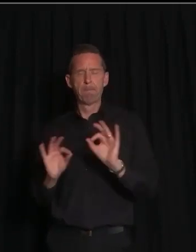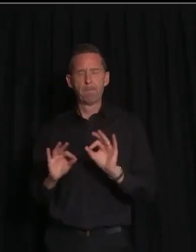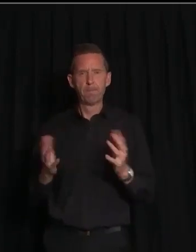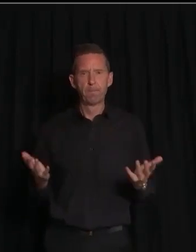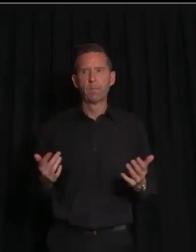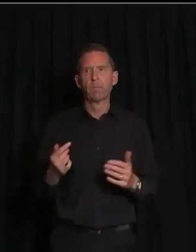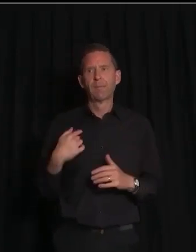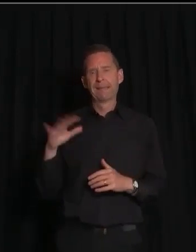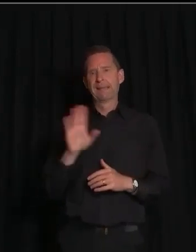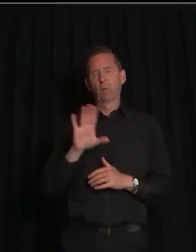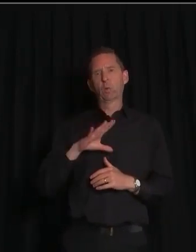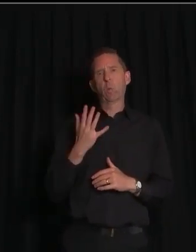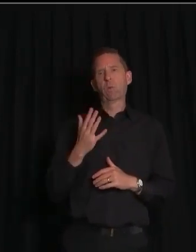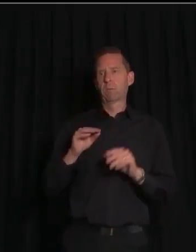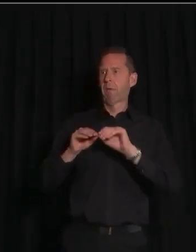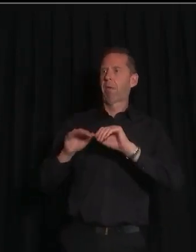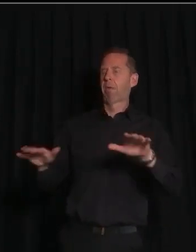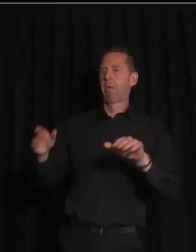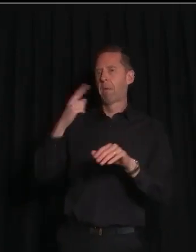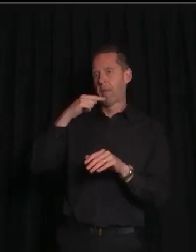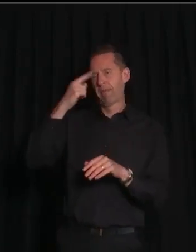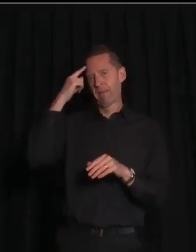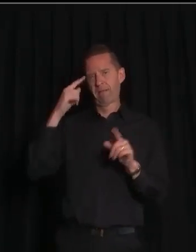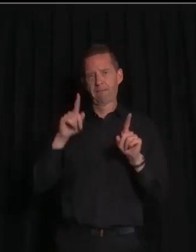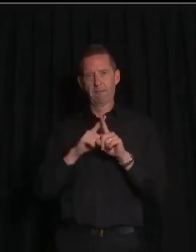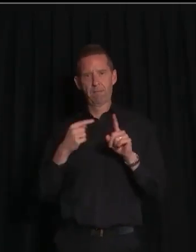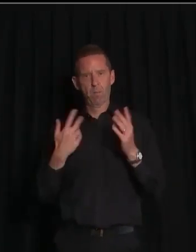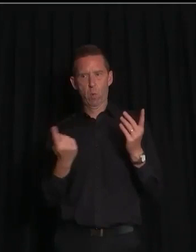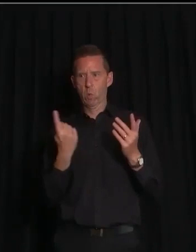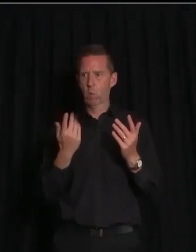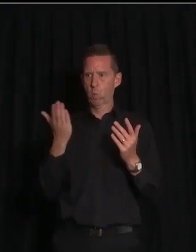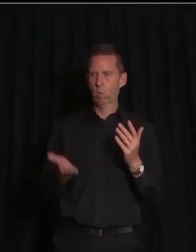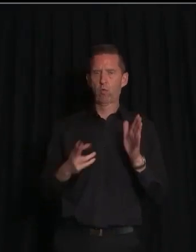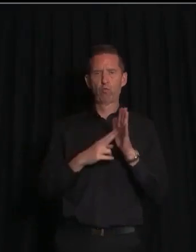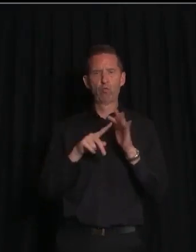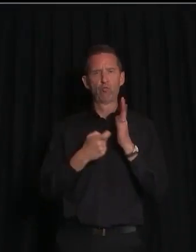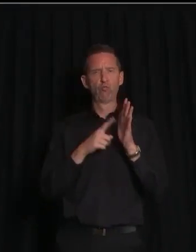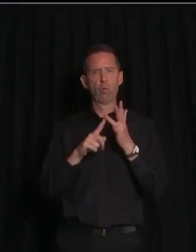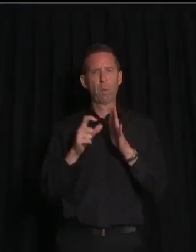I don't want that as a person who is neurodivergent, and I don't want that as a person who is asexual.